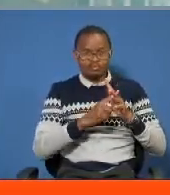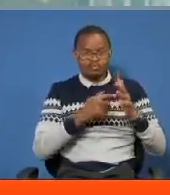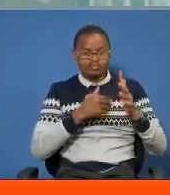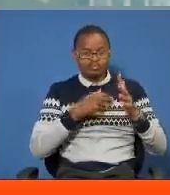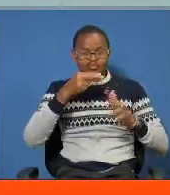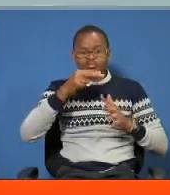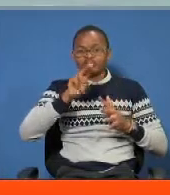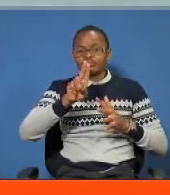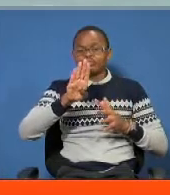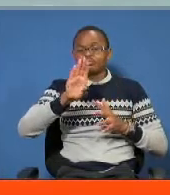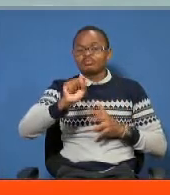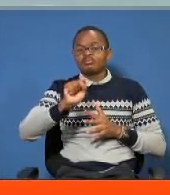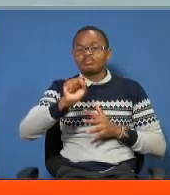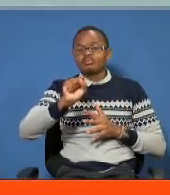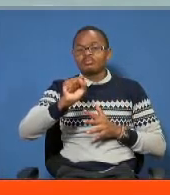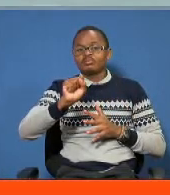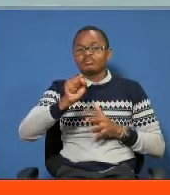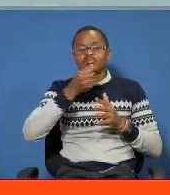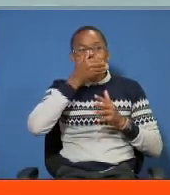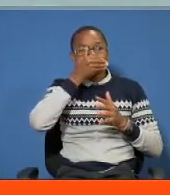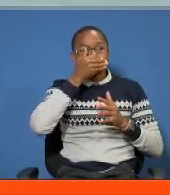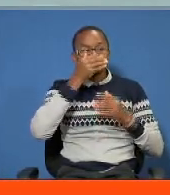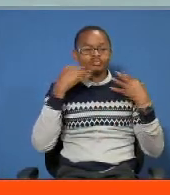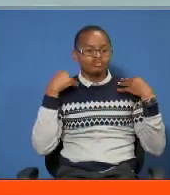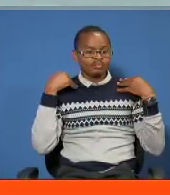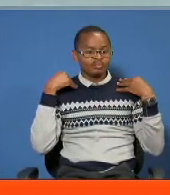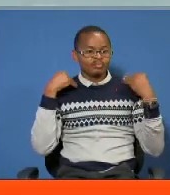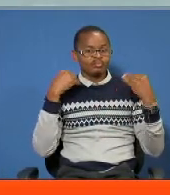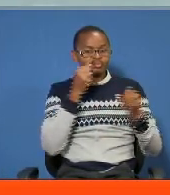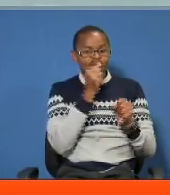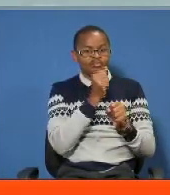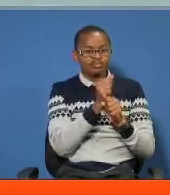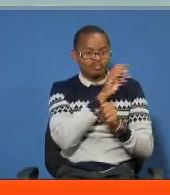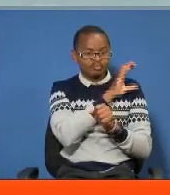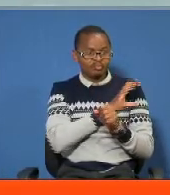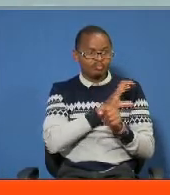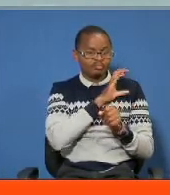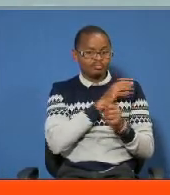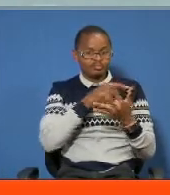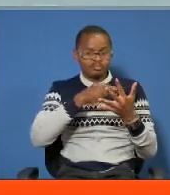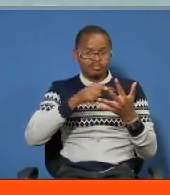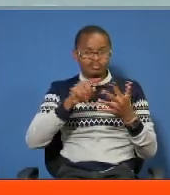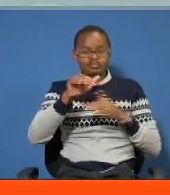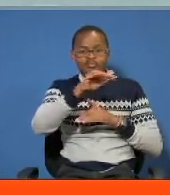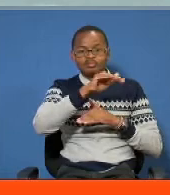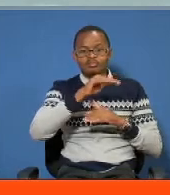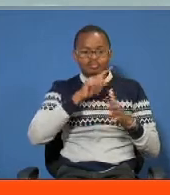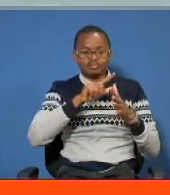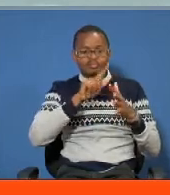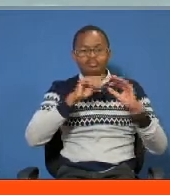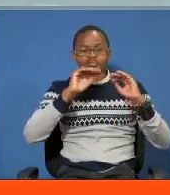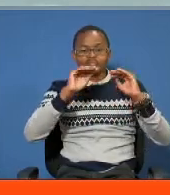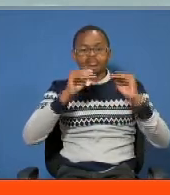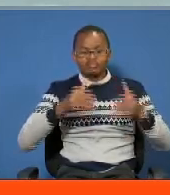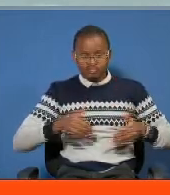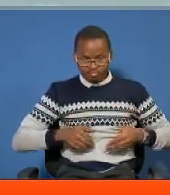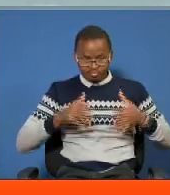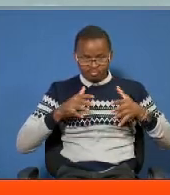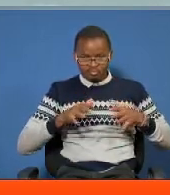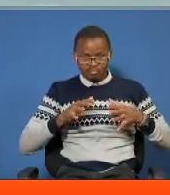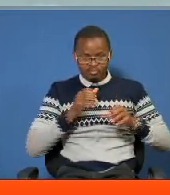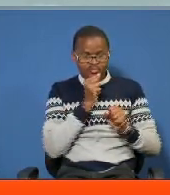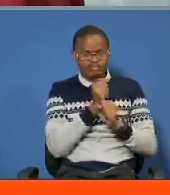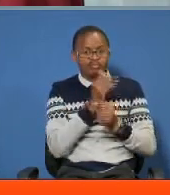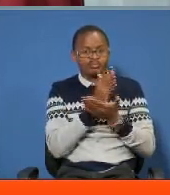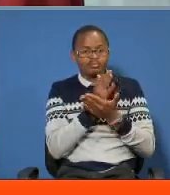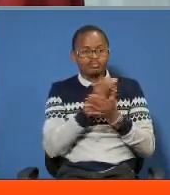starting innovation hubs, make sure we have good standards and best practices and so forth. So you're catalyzing, you're creating an appropriate environment, and then educating the younger